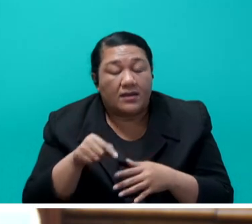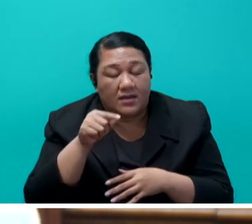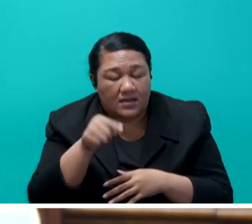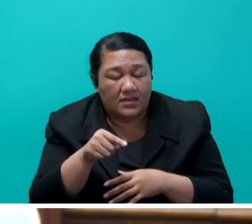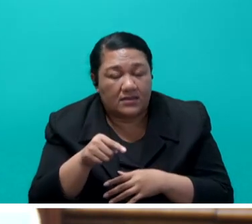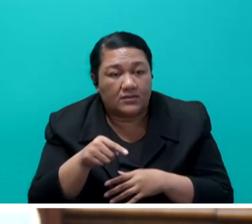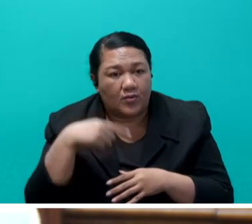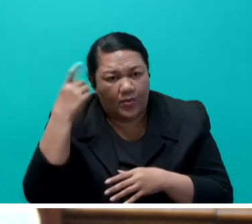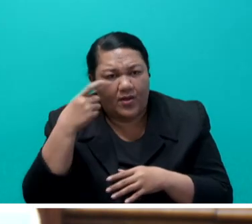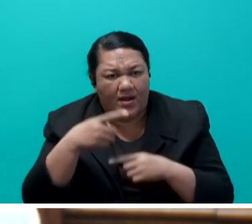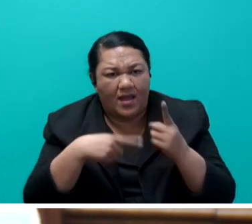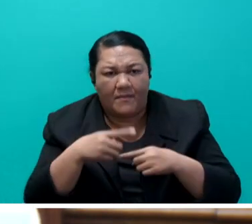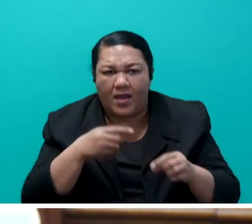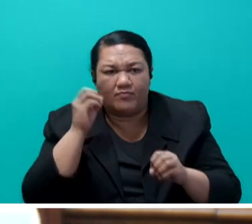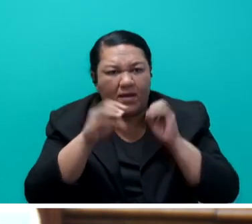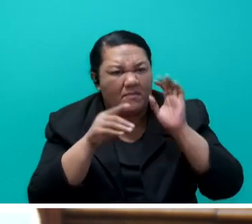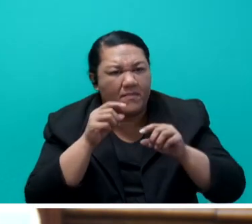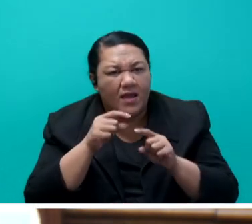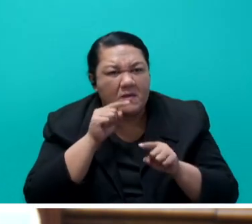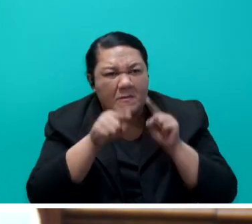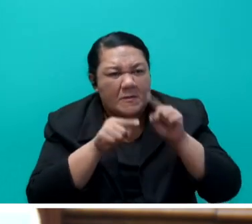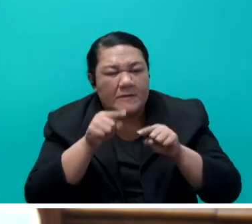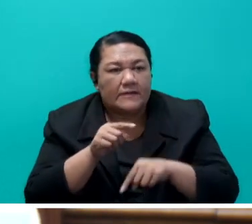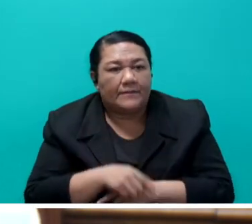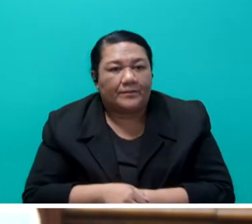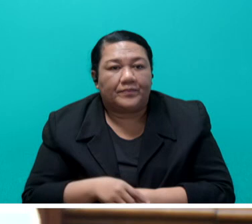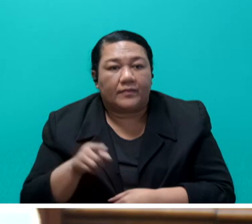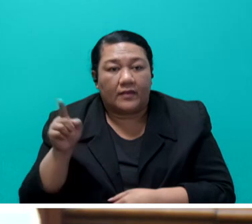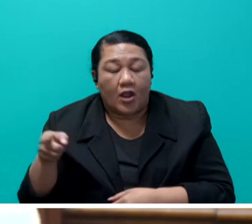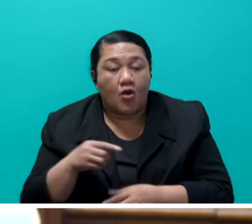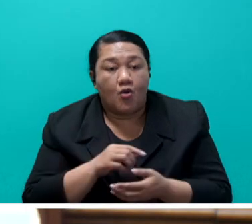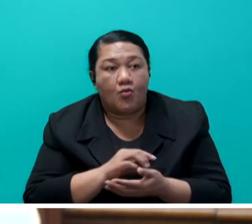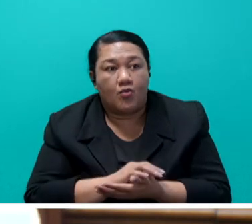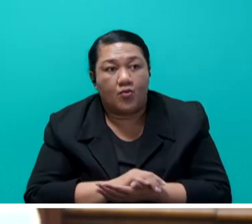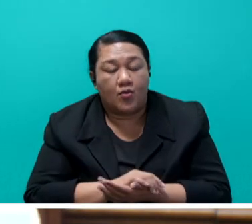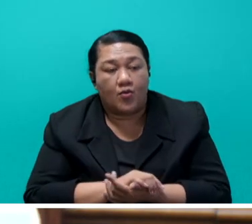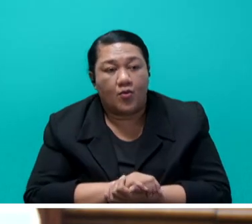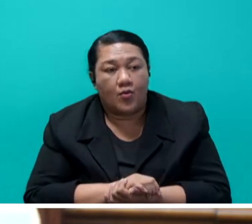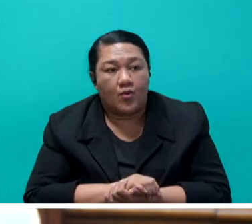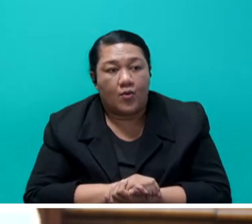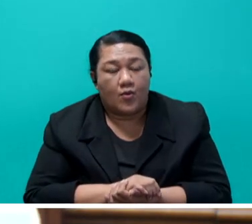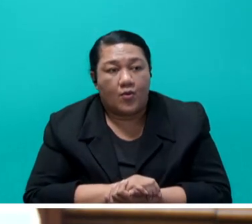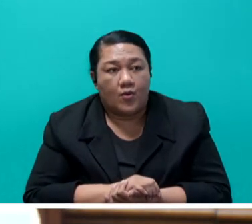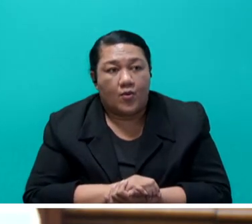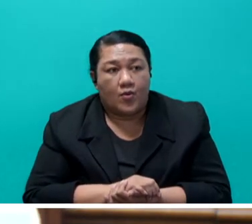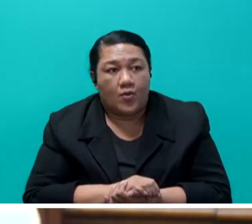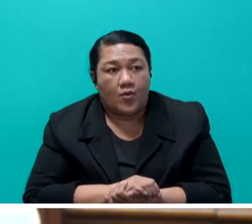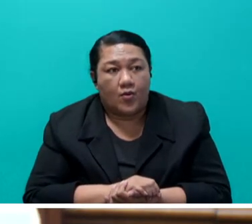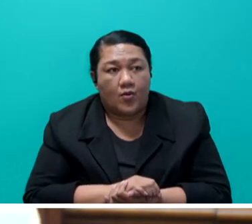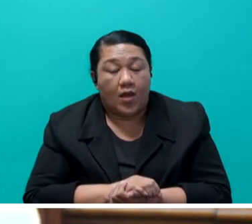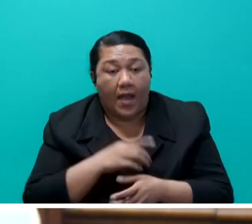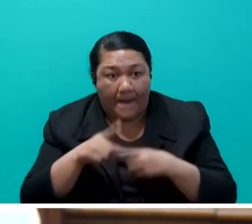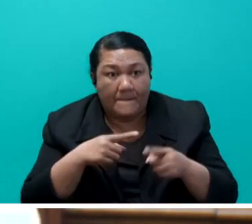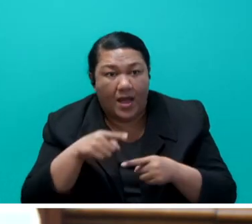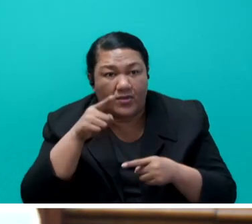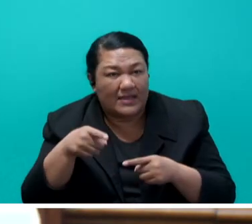member of the same panel, dissented from the criticism. In complex matters such as these, Mr. Speaker,